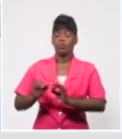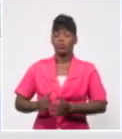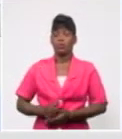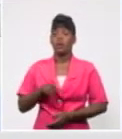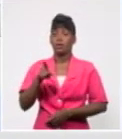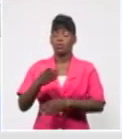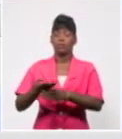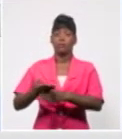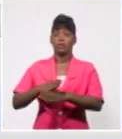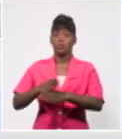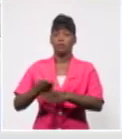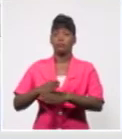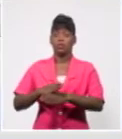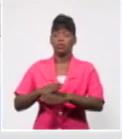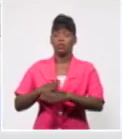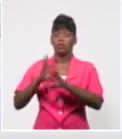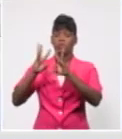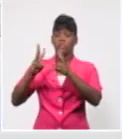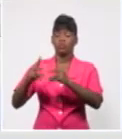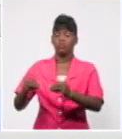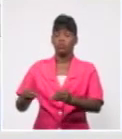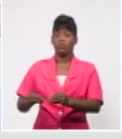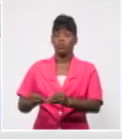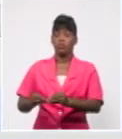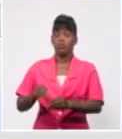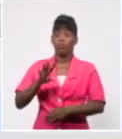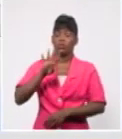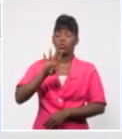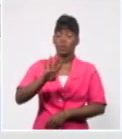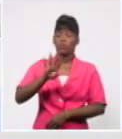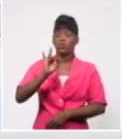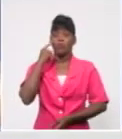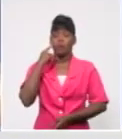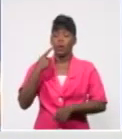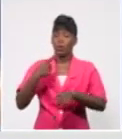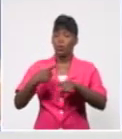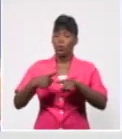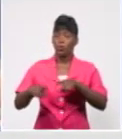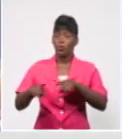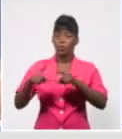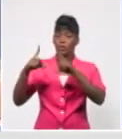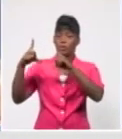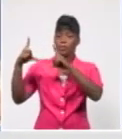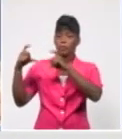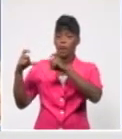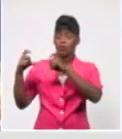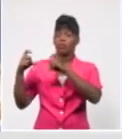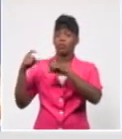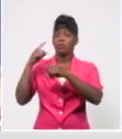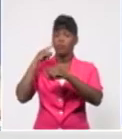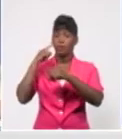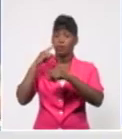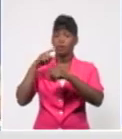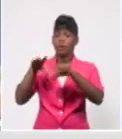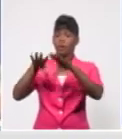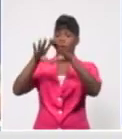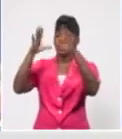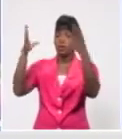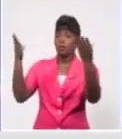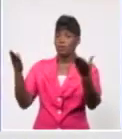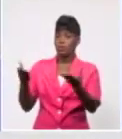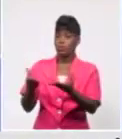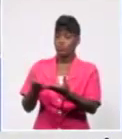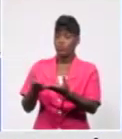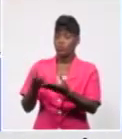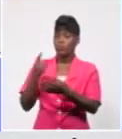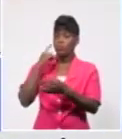474,047 and a mortality rate of 3.48%. We would like to present a world map that shows